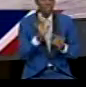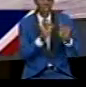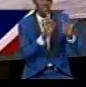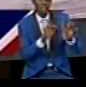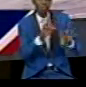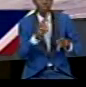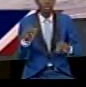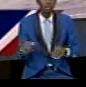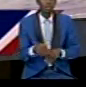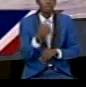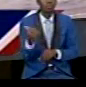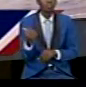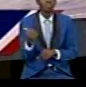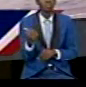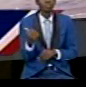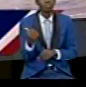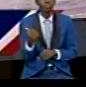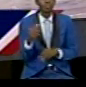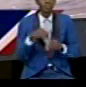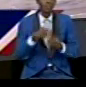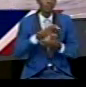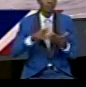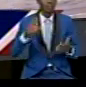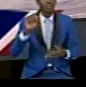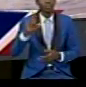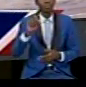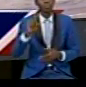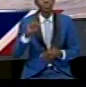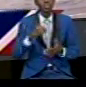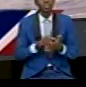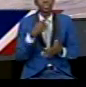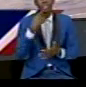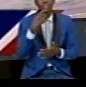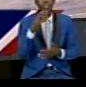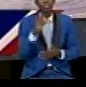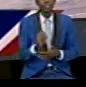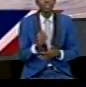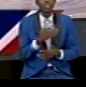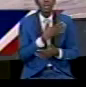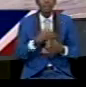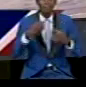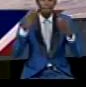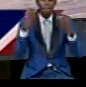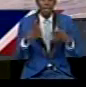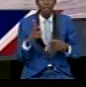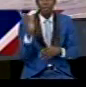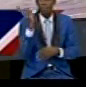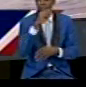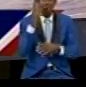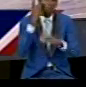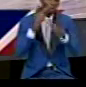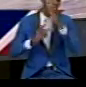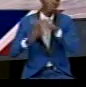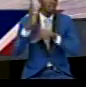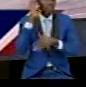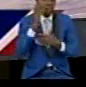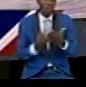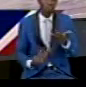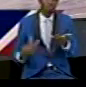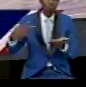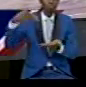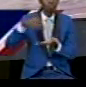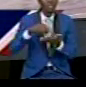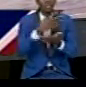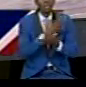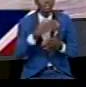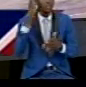one another. In verse 11, it says, and many false prophets shall rise and deceive